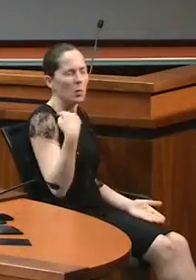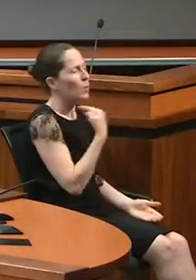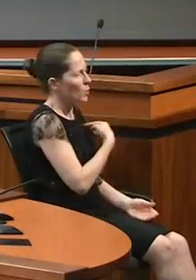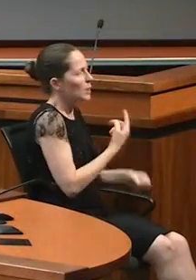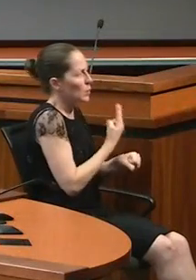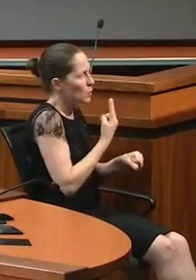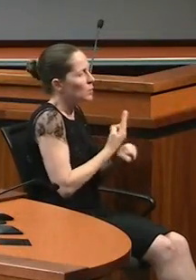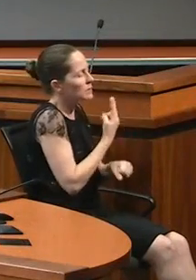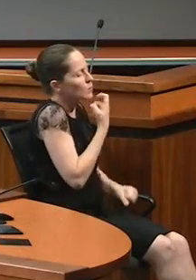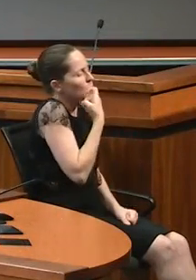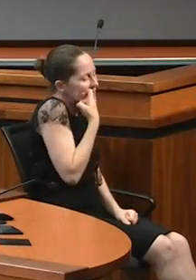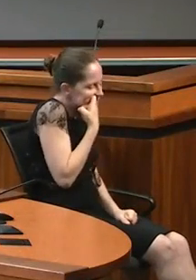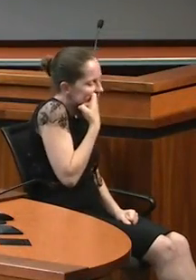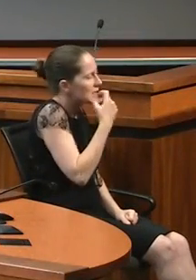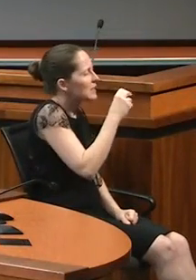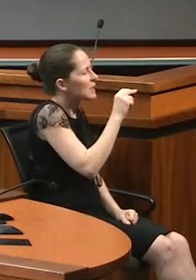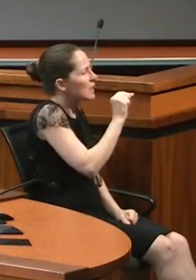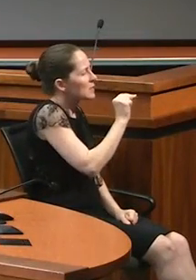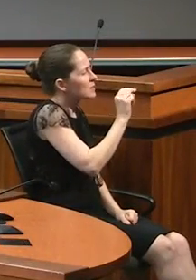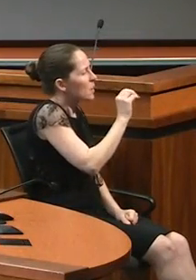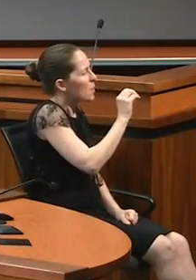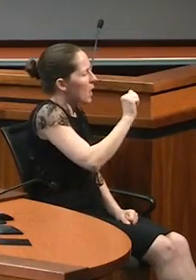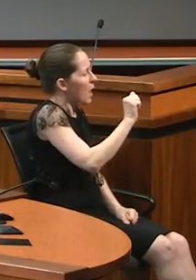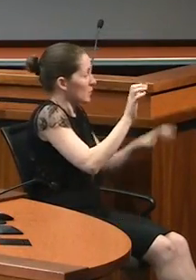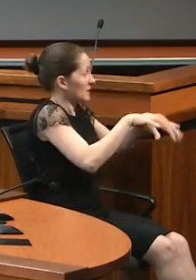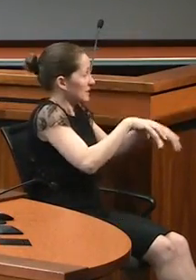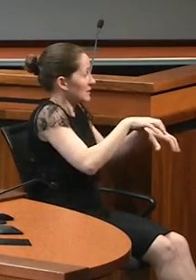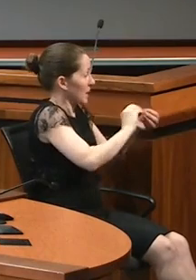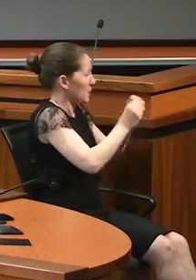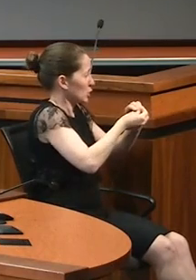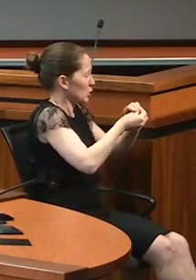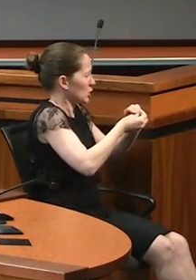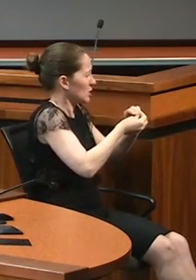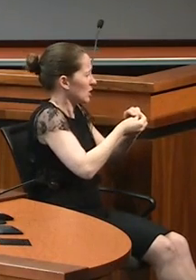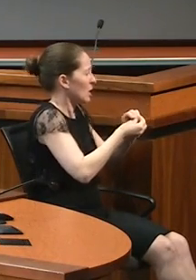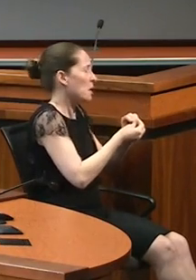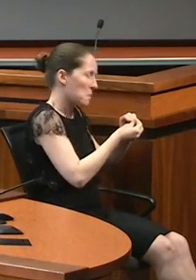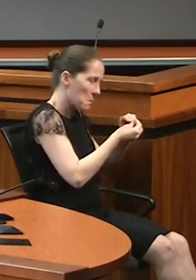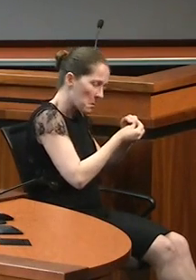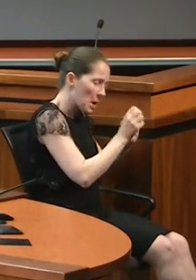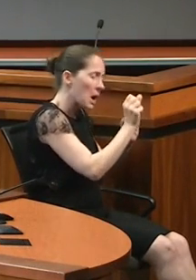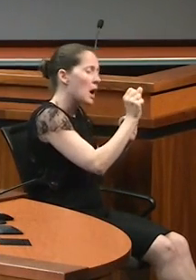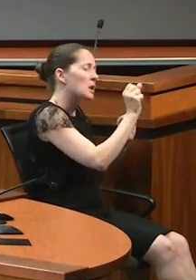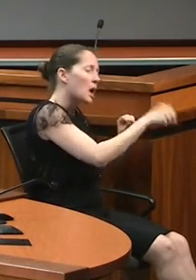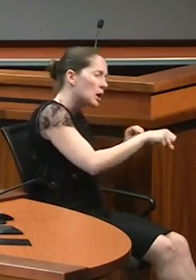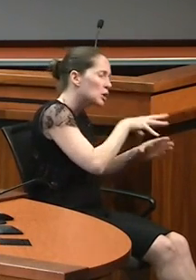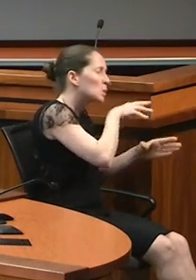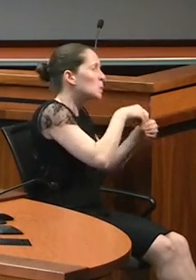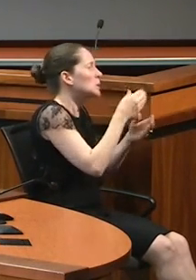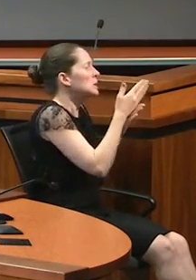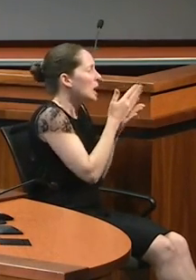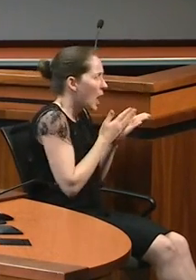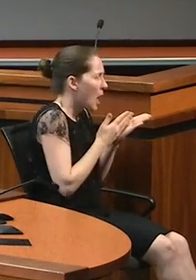as determined by NOAA, which has changed over the last few years to be more indicative of recent climate, but we do recognize that it's that